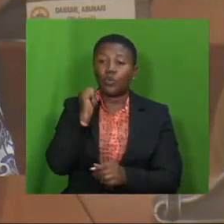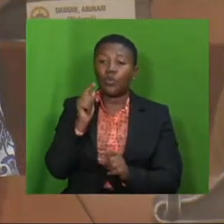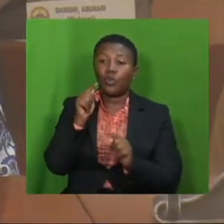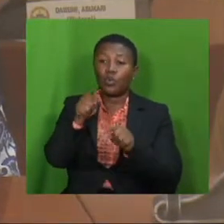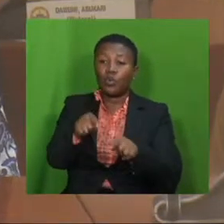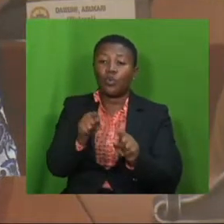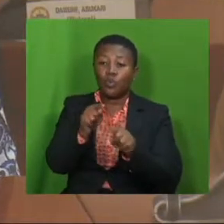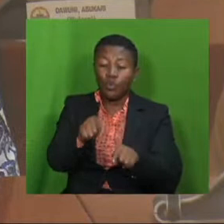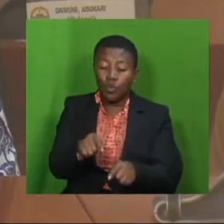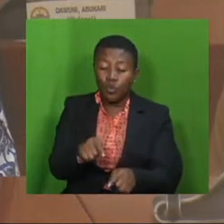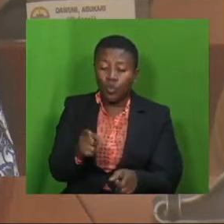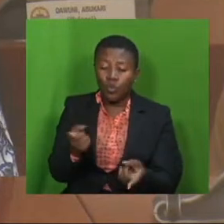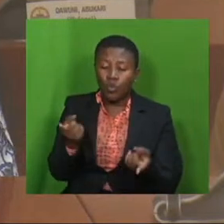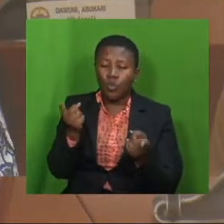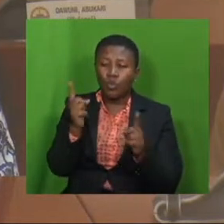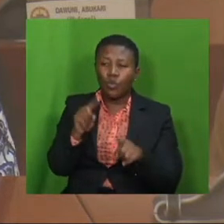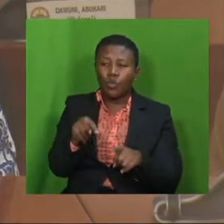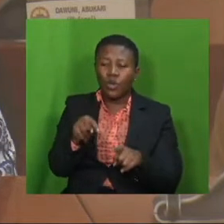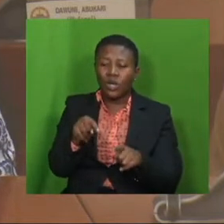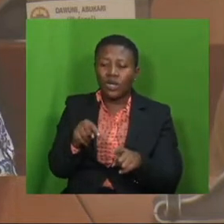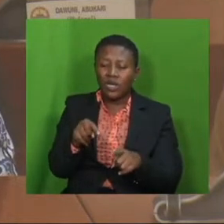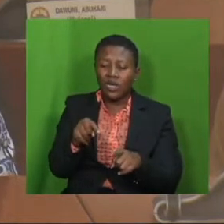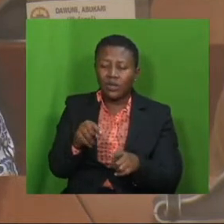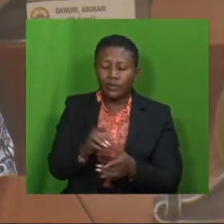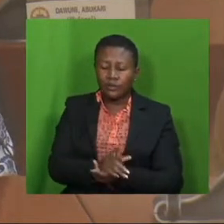that of a consecutive preference.